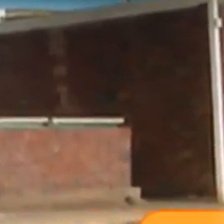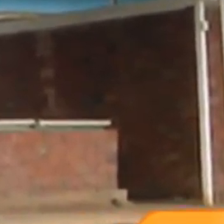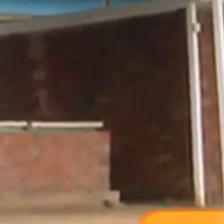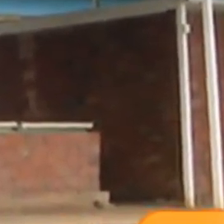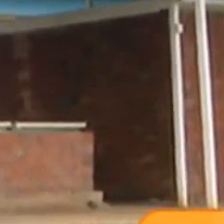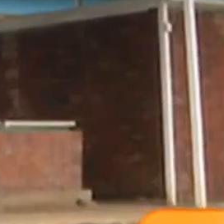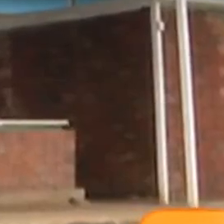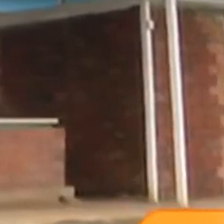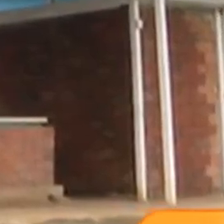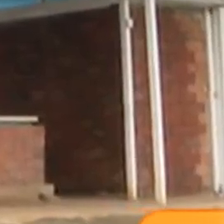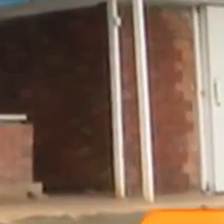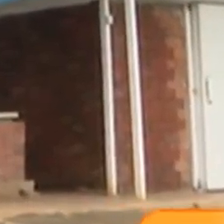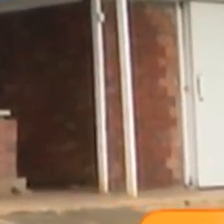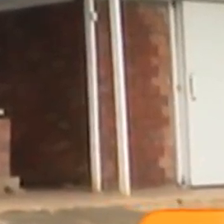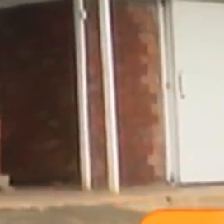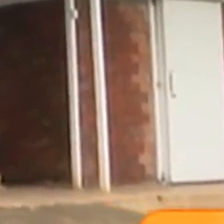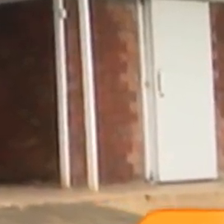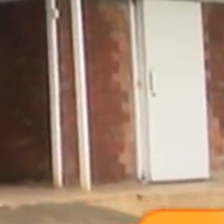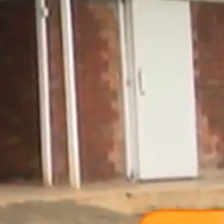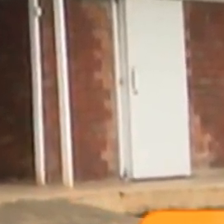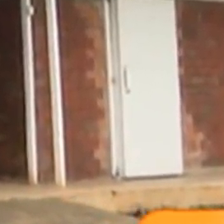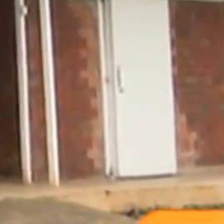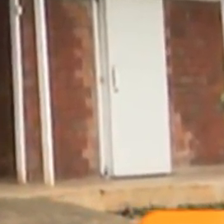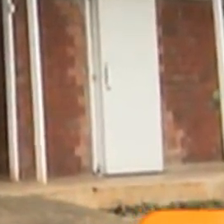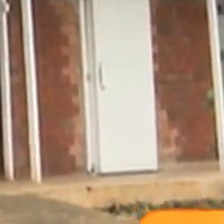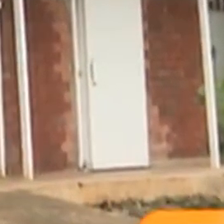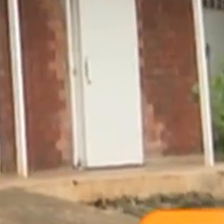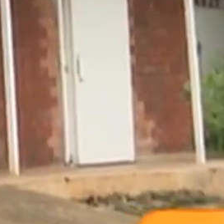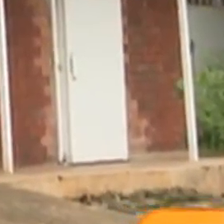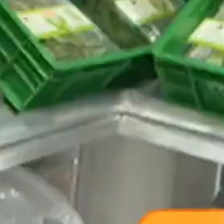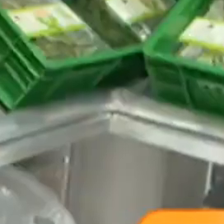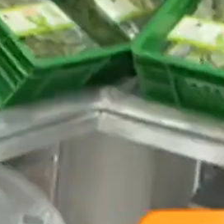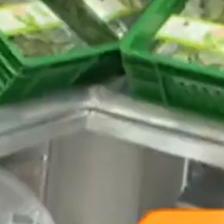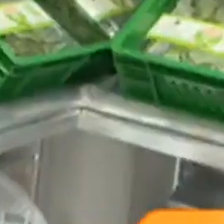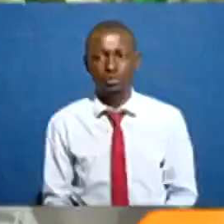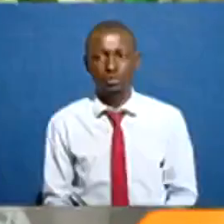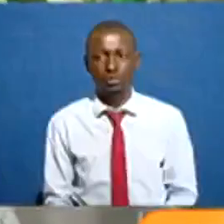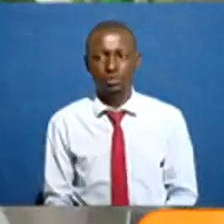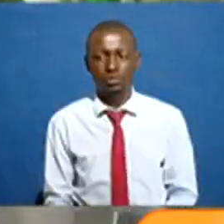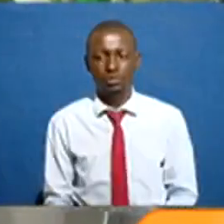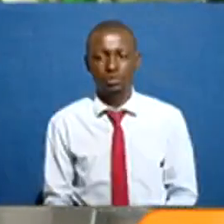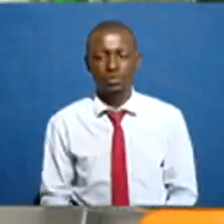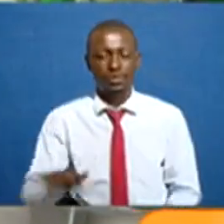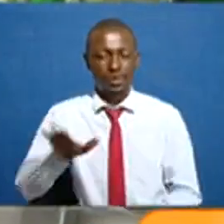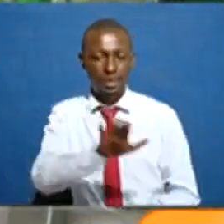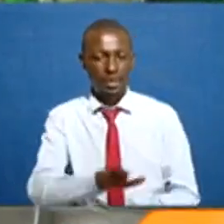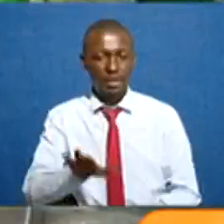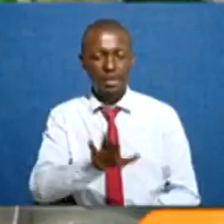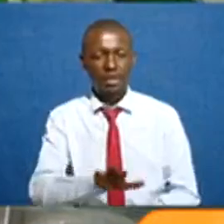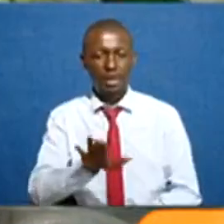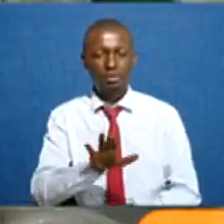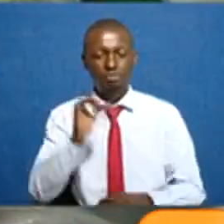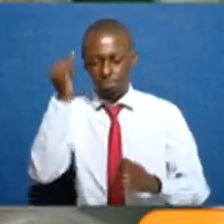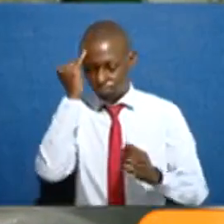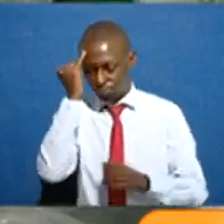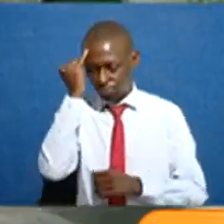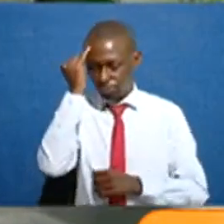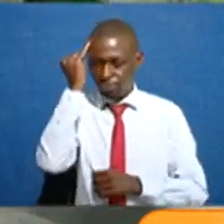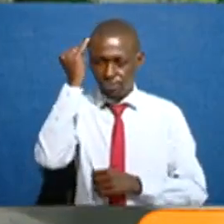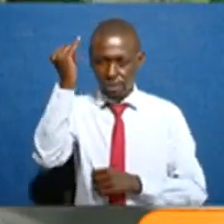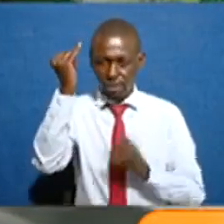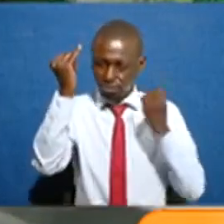collaboration. But within this institution, an aggregation hub stands as a melting pot of ideas and